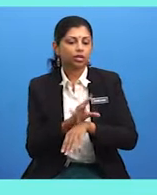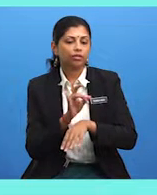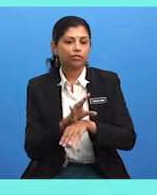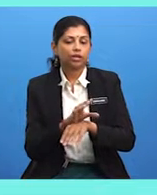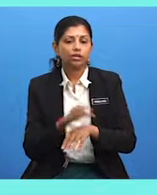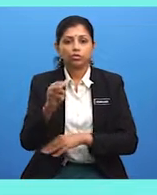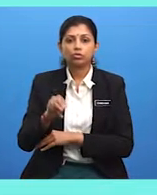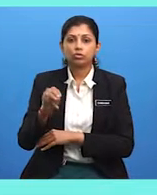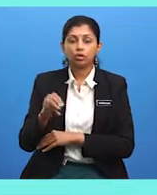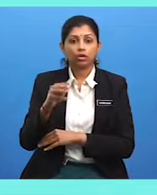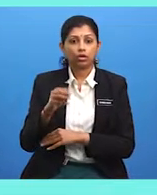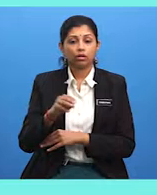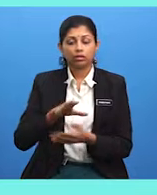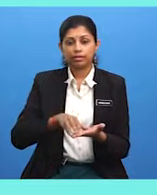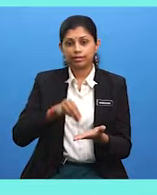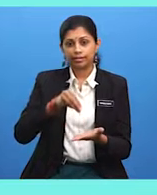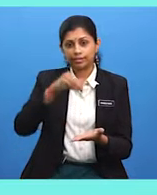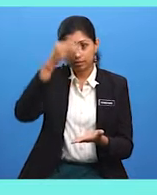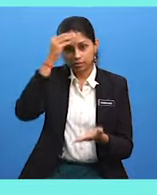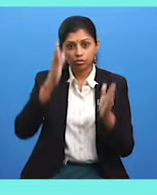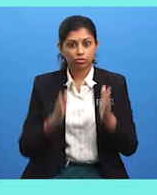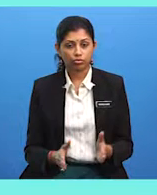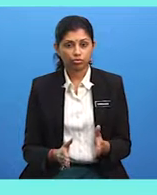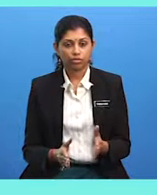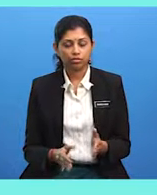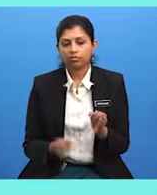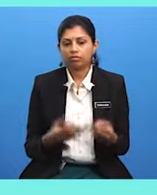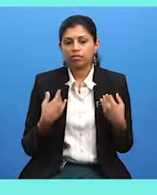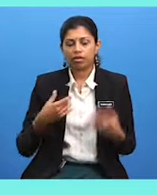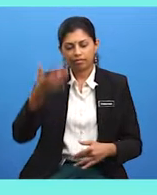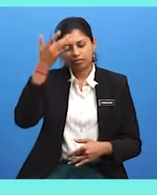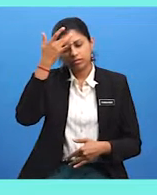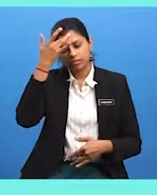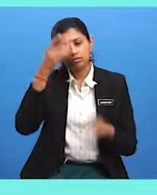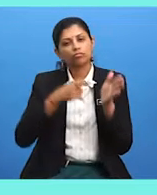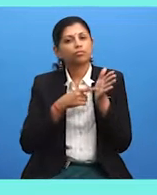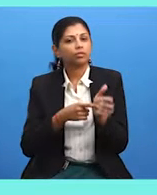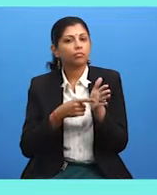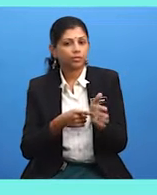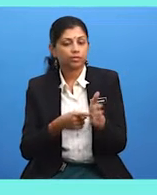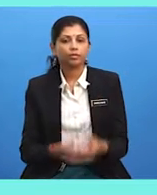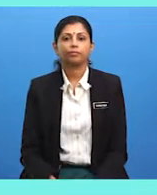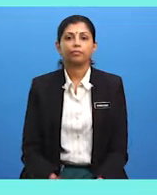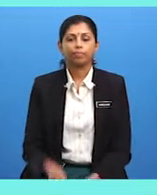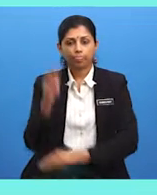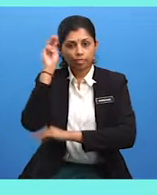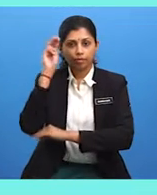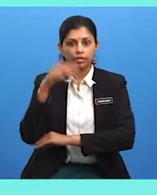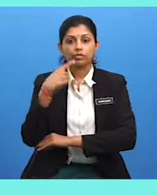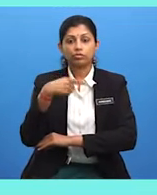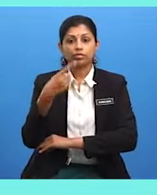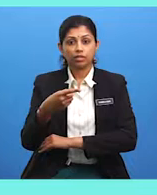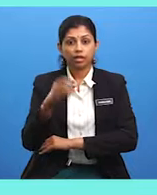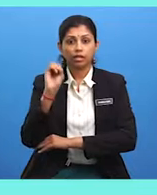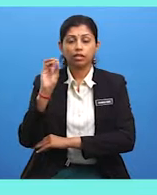stay home if they are experiencing symptoms or feel sick. The minister said the SOPs